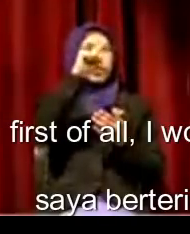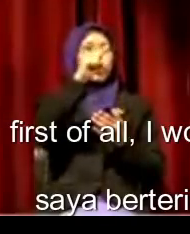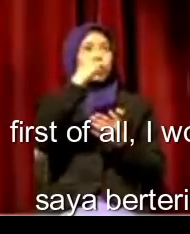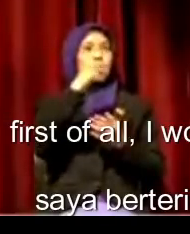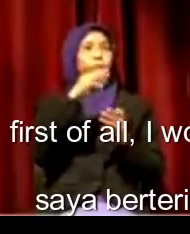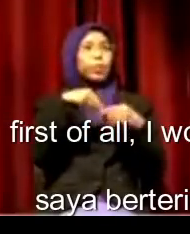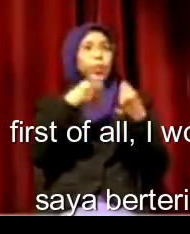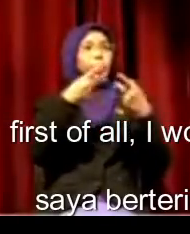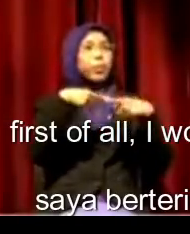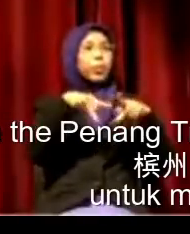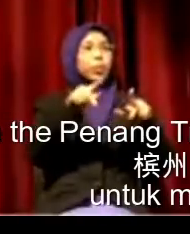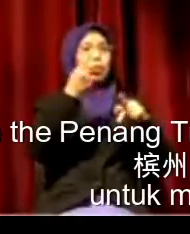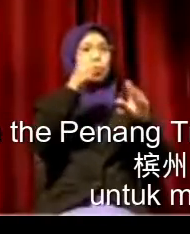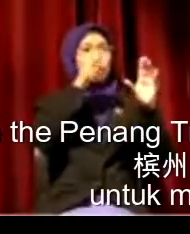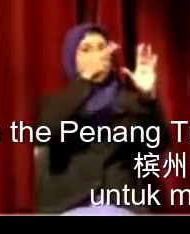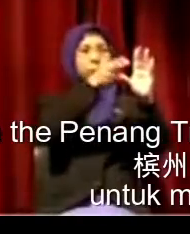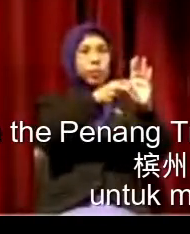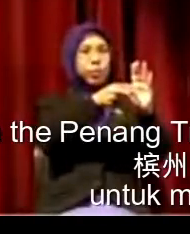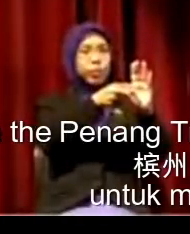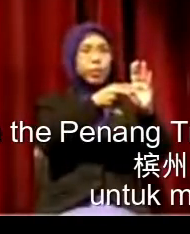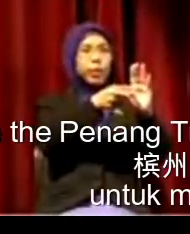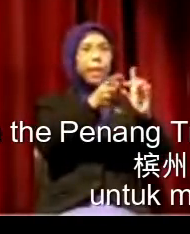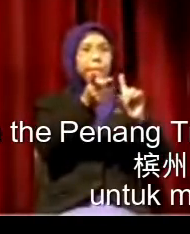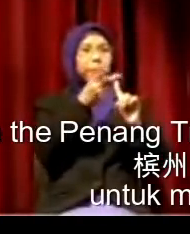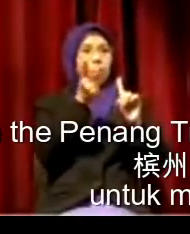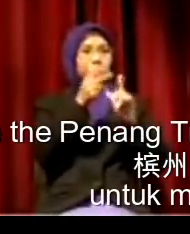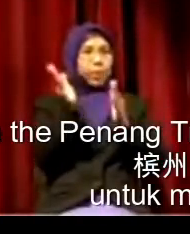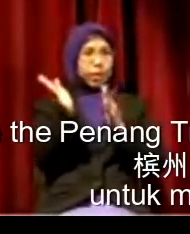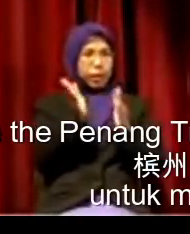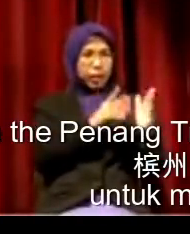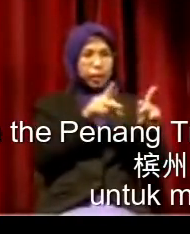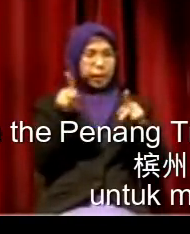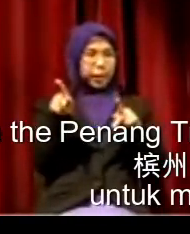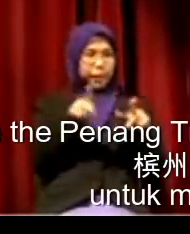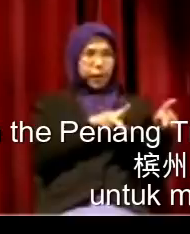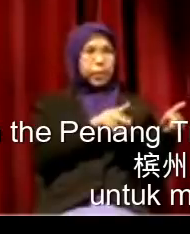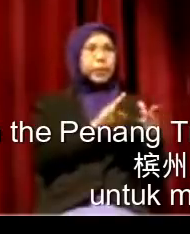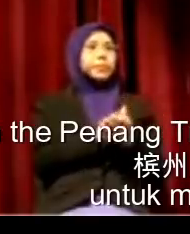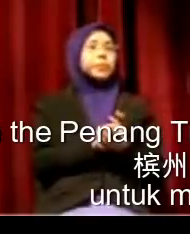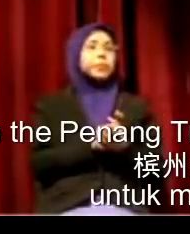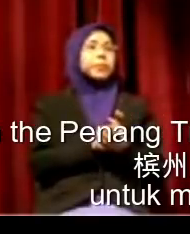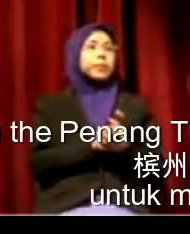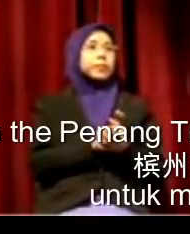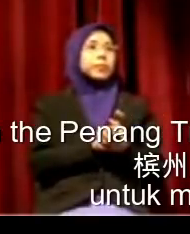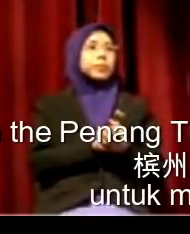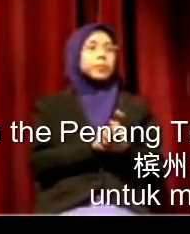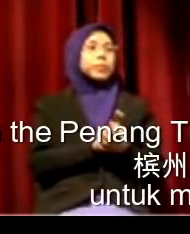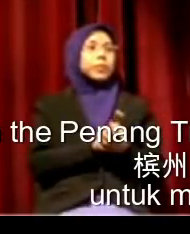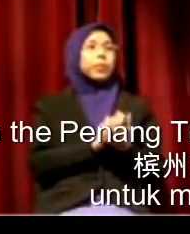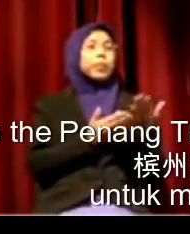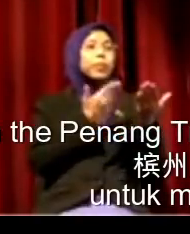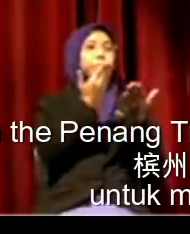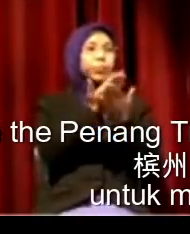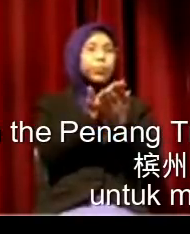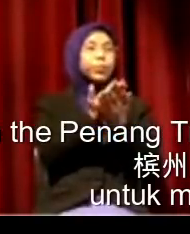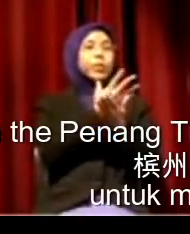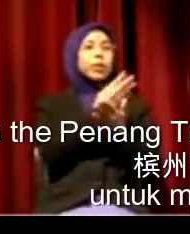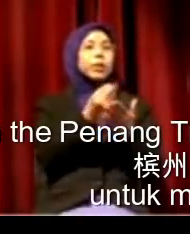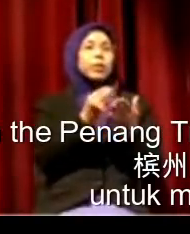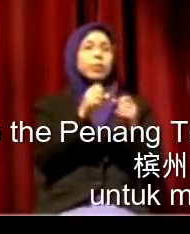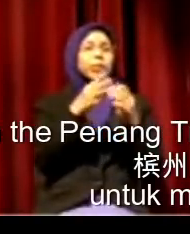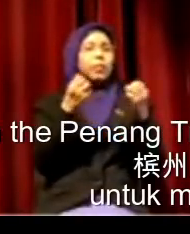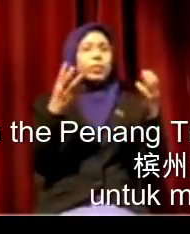society chance to be involved in the Penang Transport Master Plan and got accepted our proposal to have a comprehensive Penang Transport Master Plan